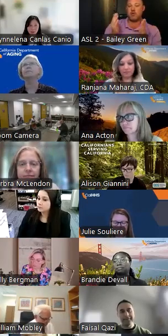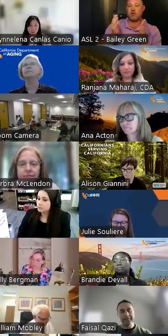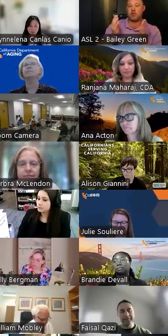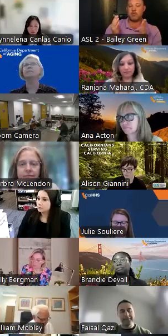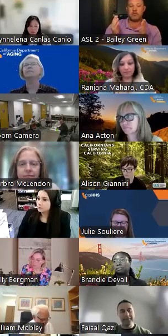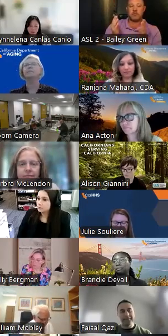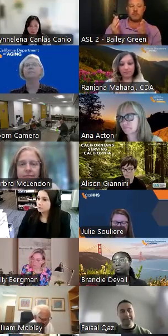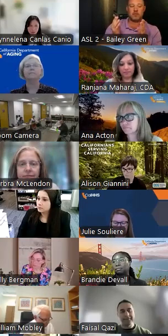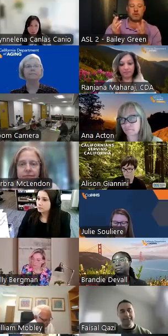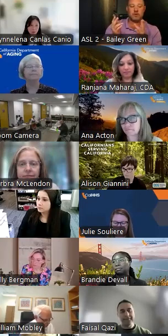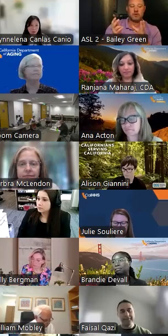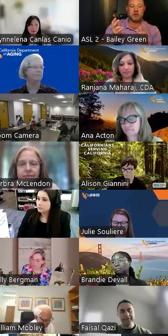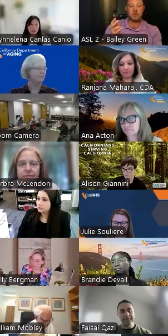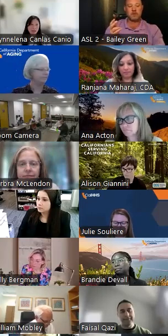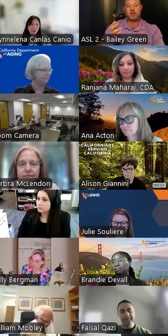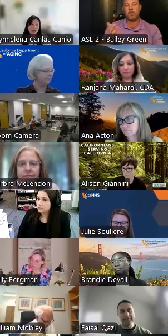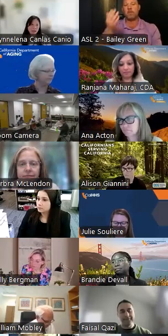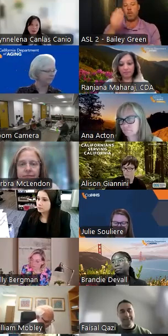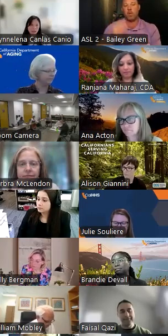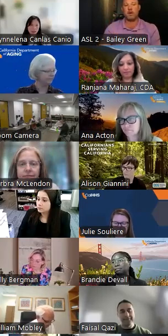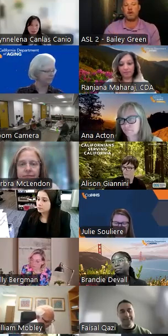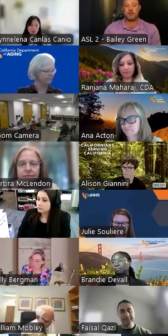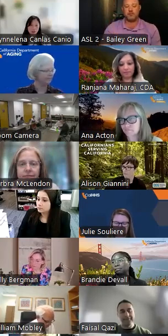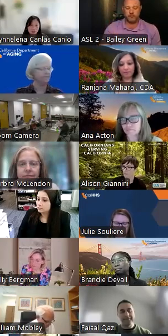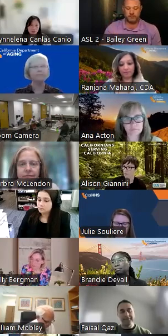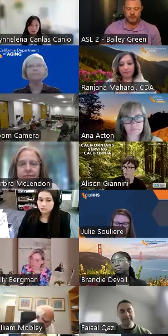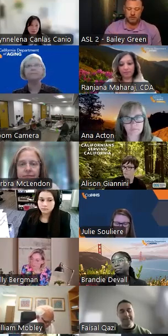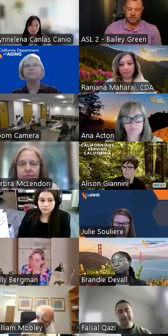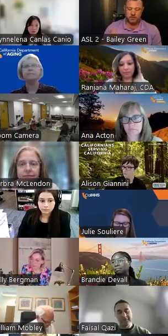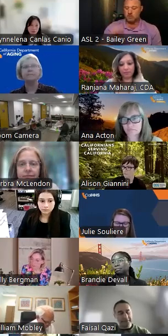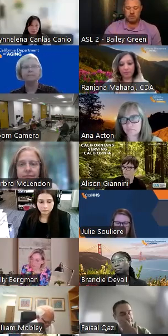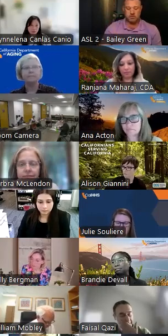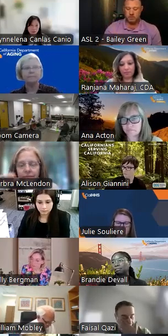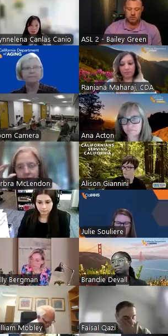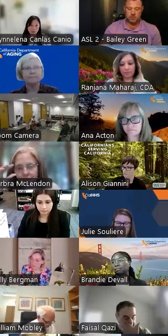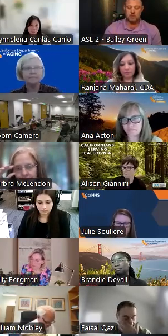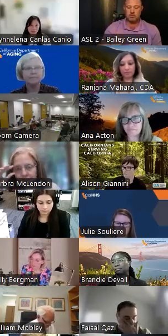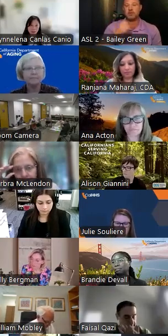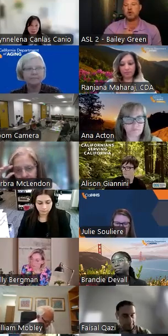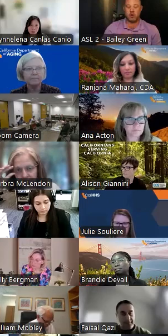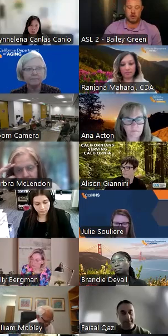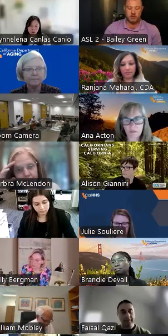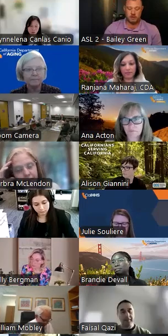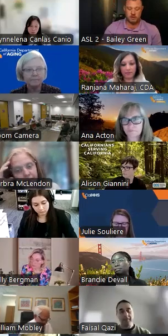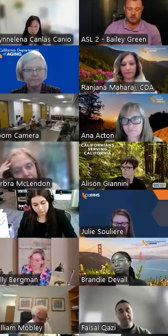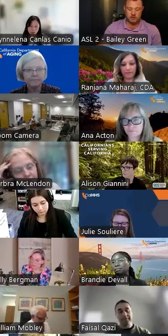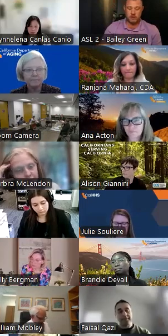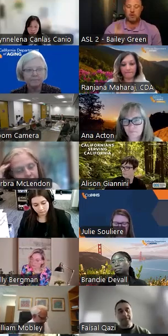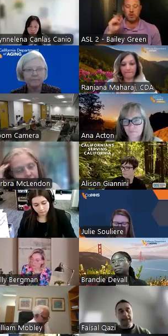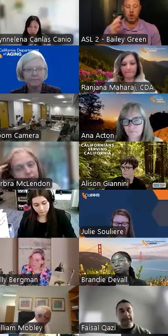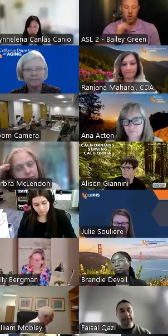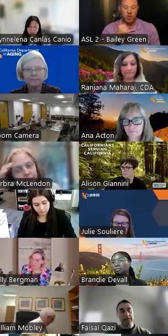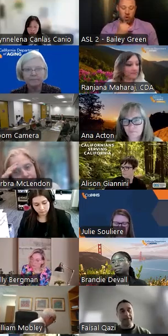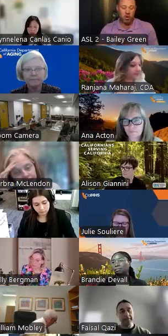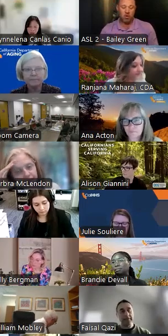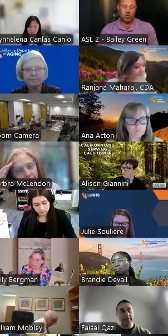topic of the morning, navigating long-term services and supports and California's no wrong door